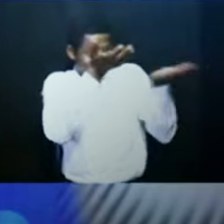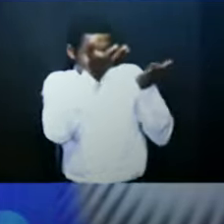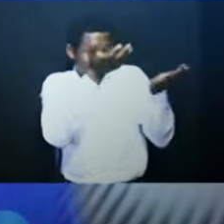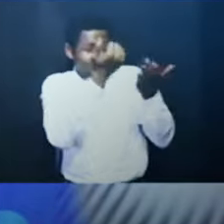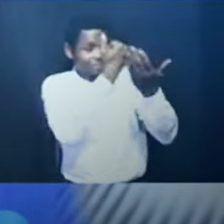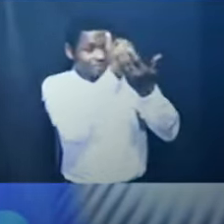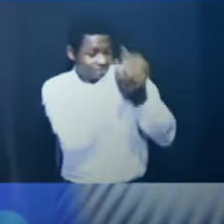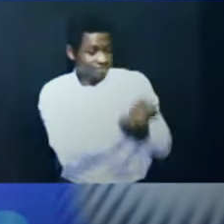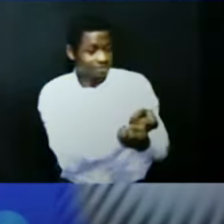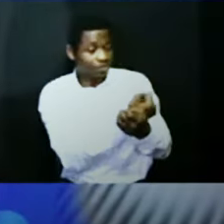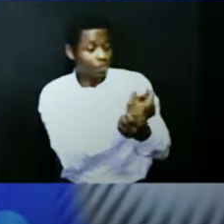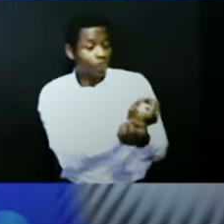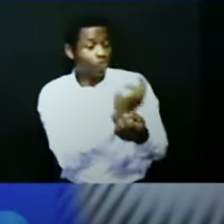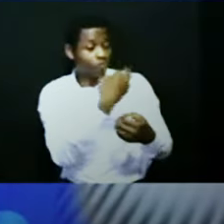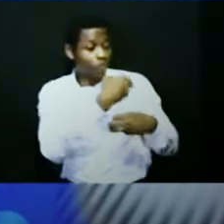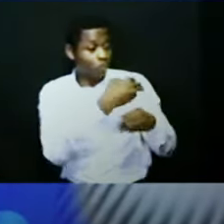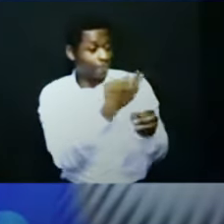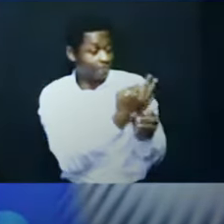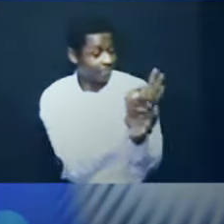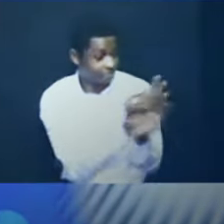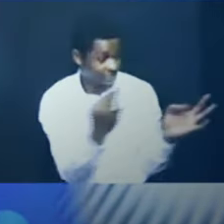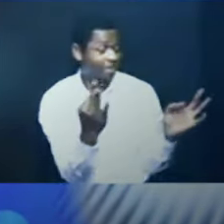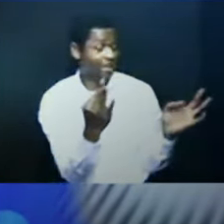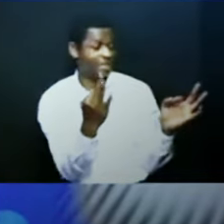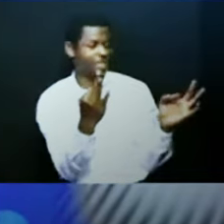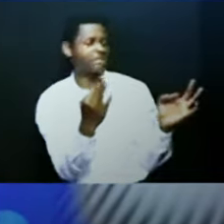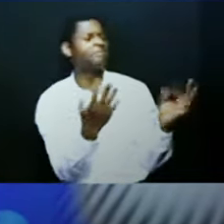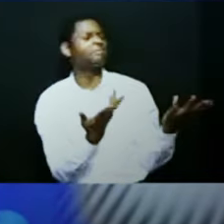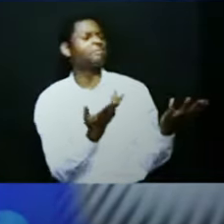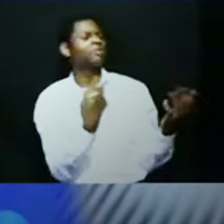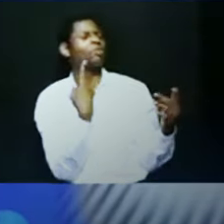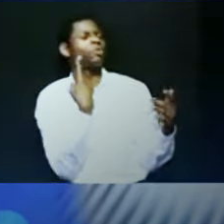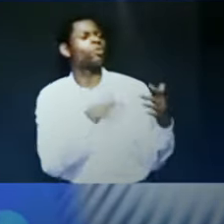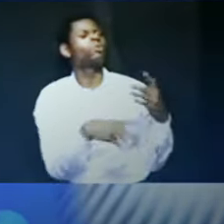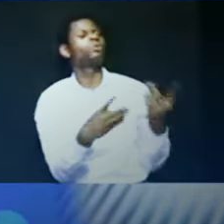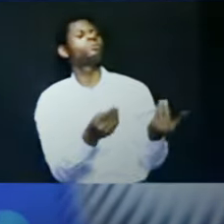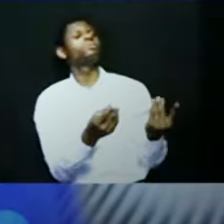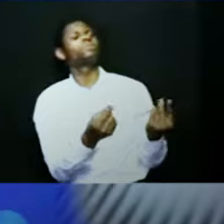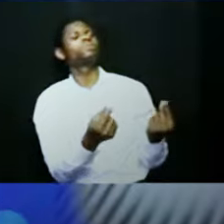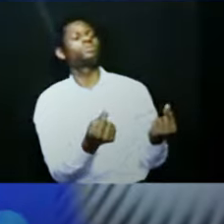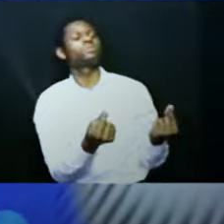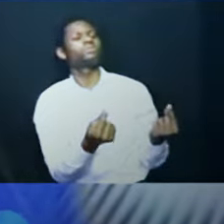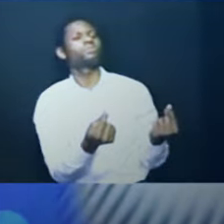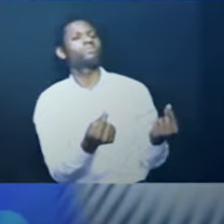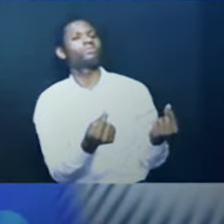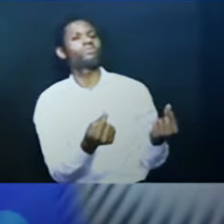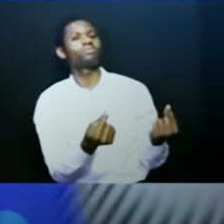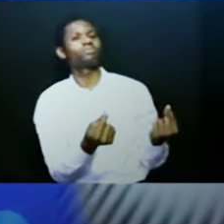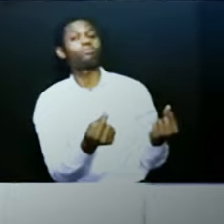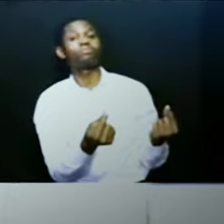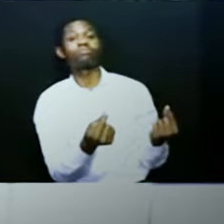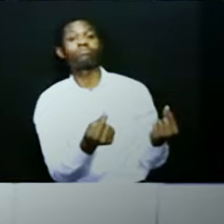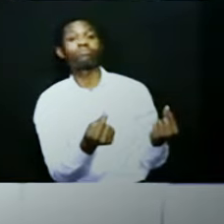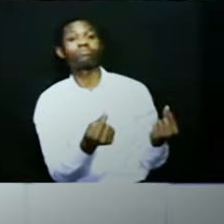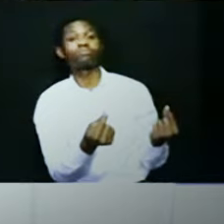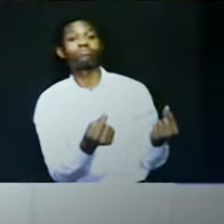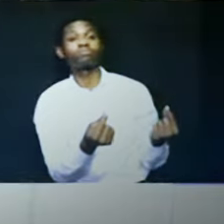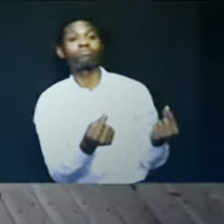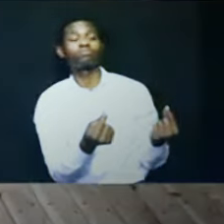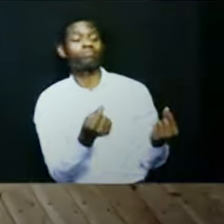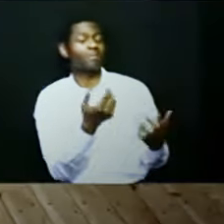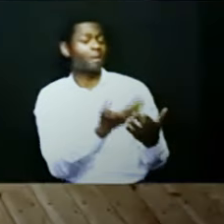To just set a slave free. Buy him. That's all.